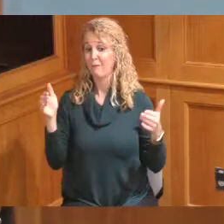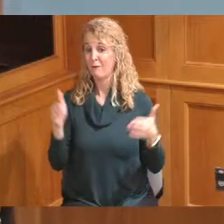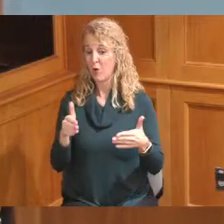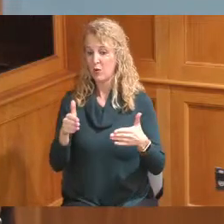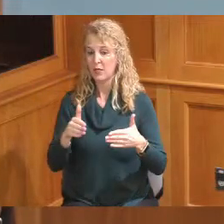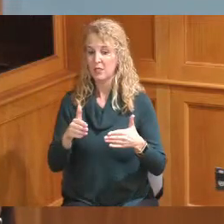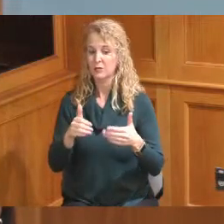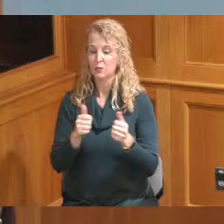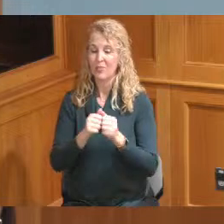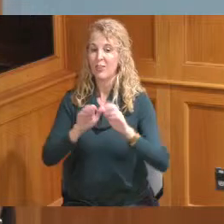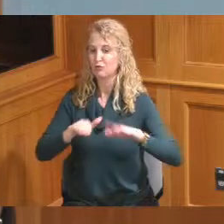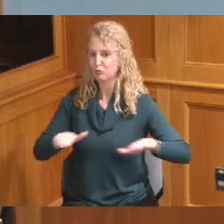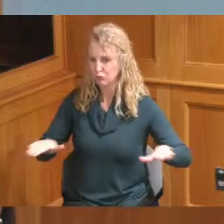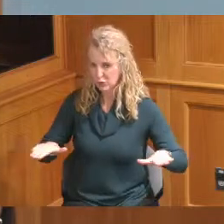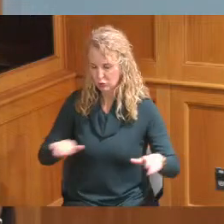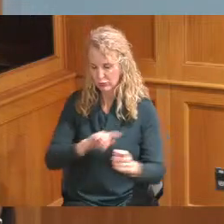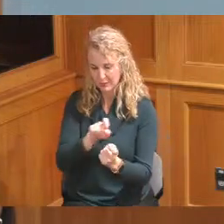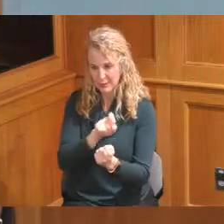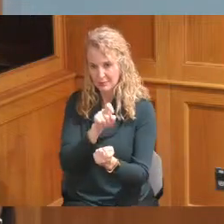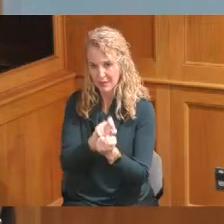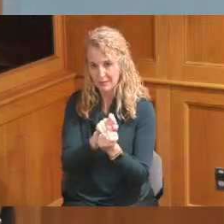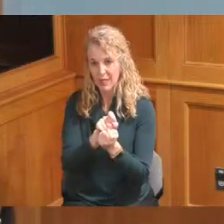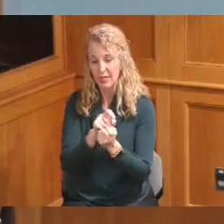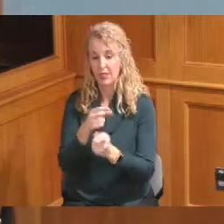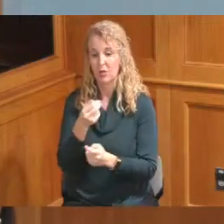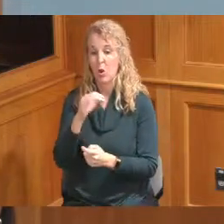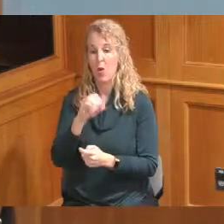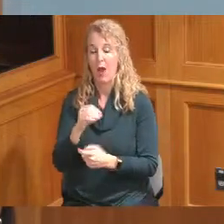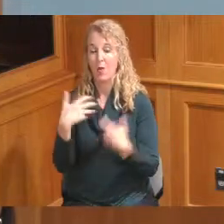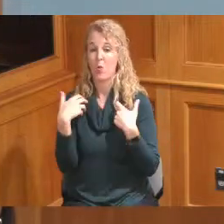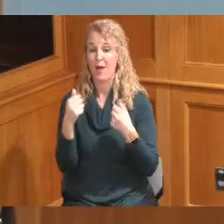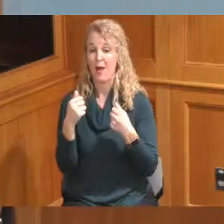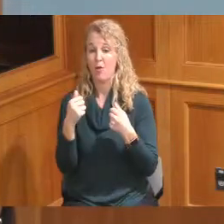within Hamilton County, which make up what we call Ohio Health